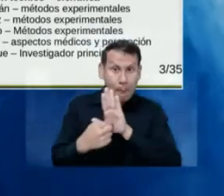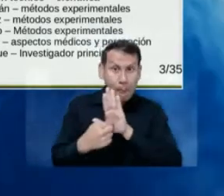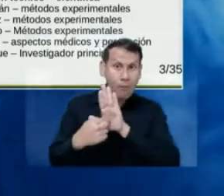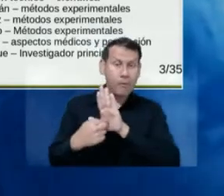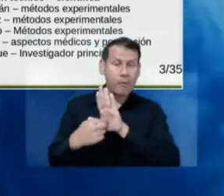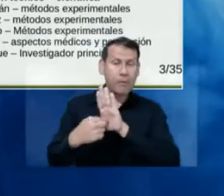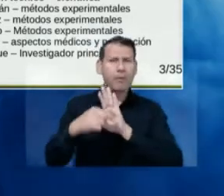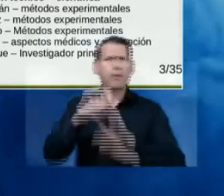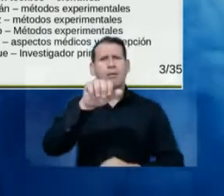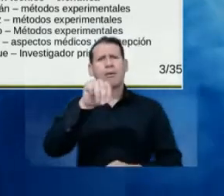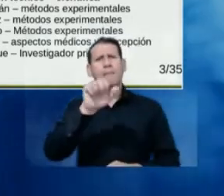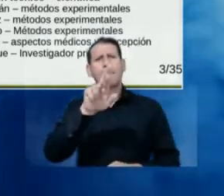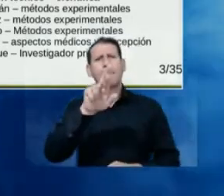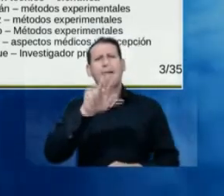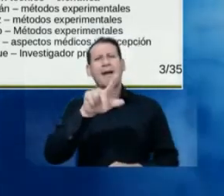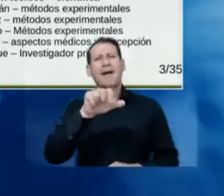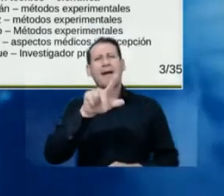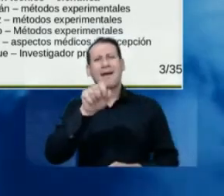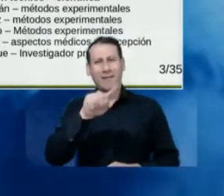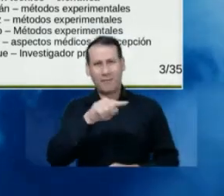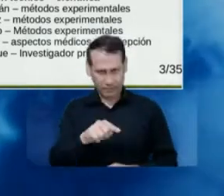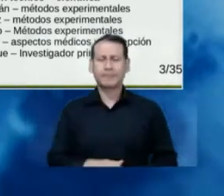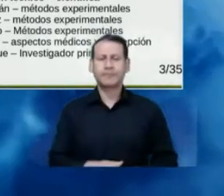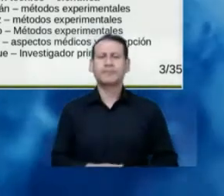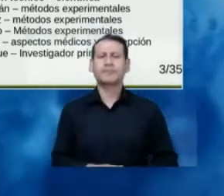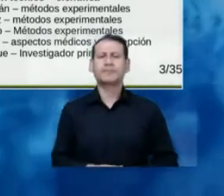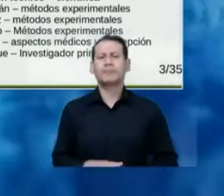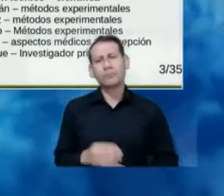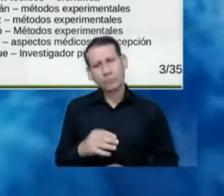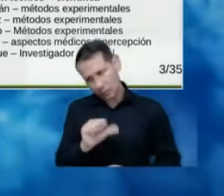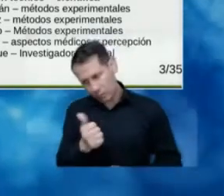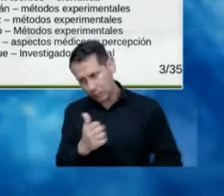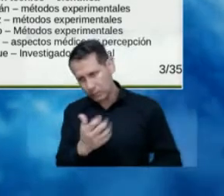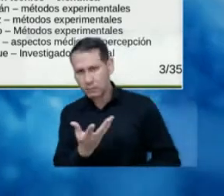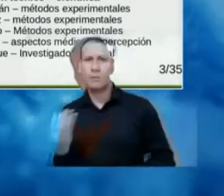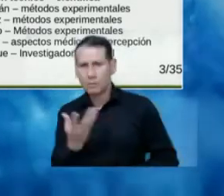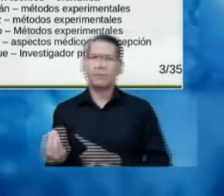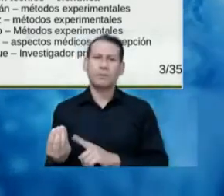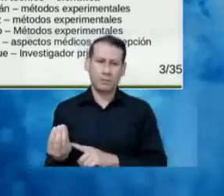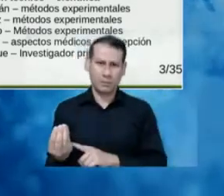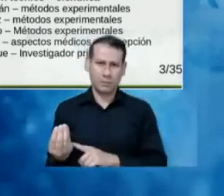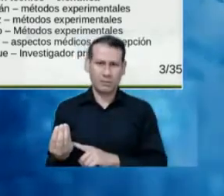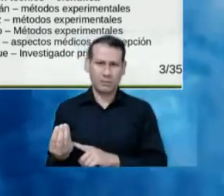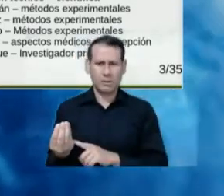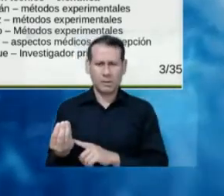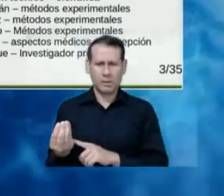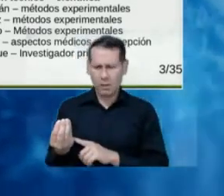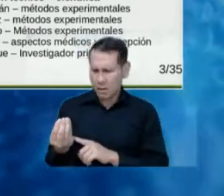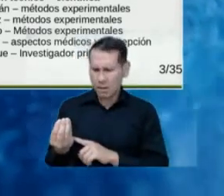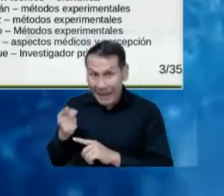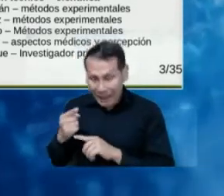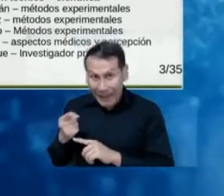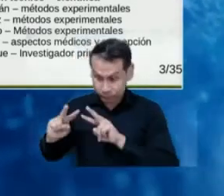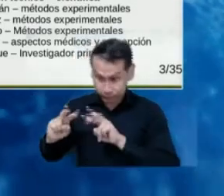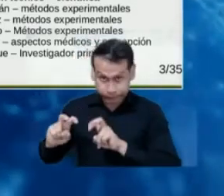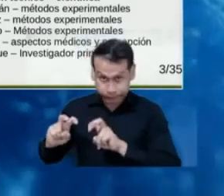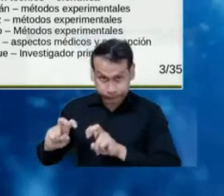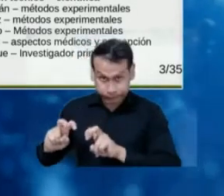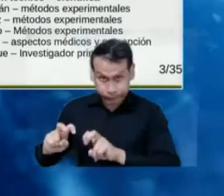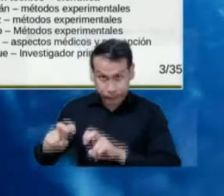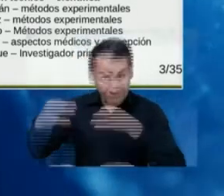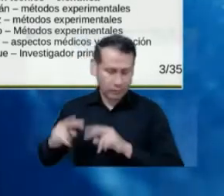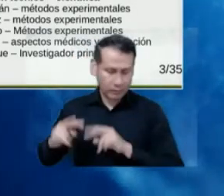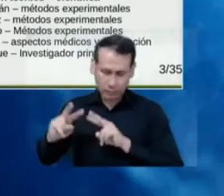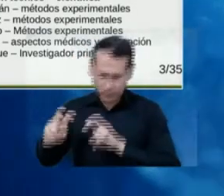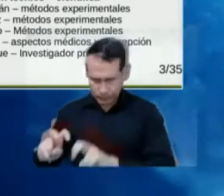and Duván Agudelo. We have another group in the development of the experimental model, Andrés Gallegos,